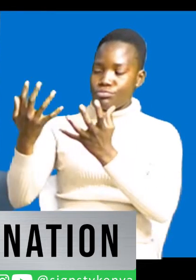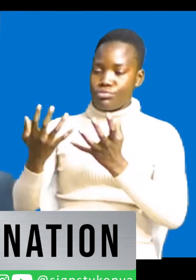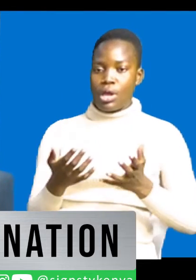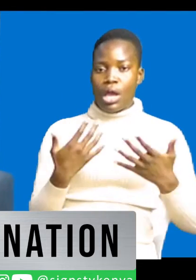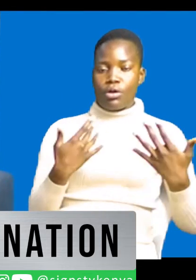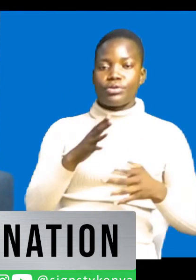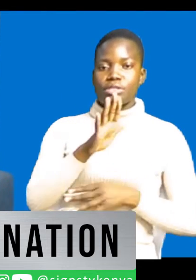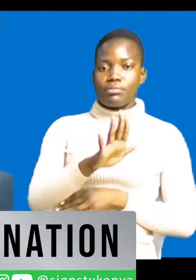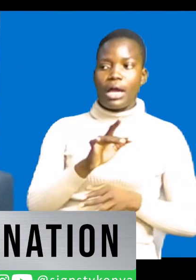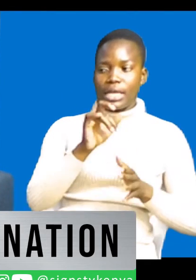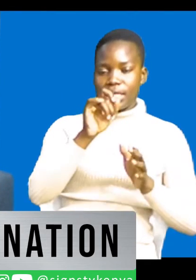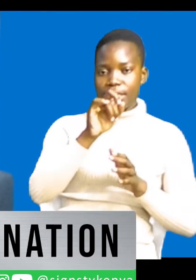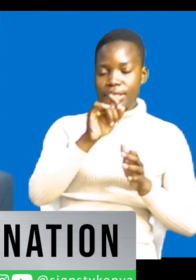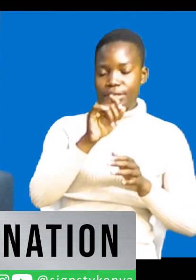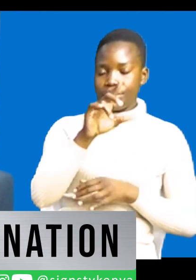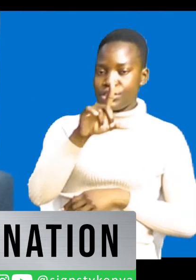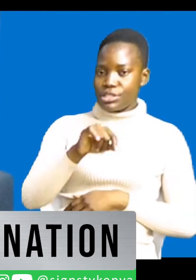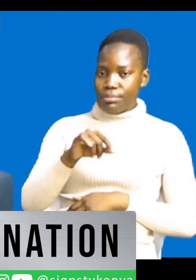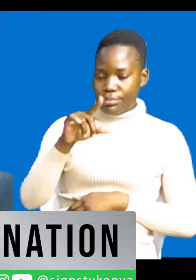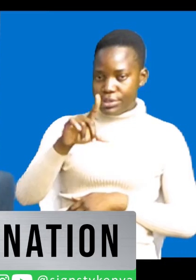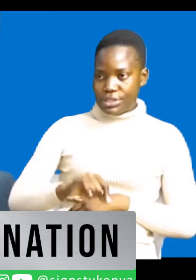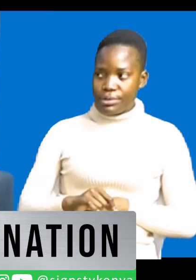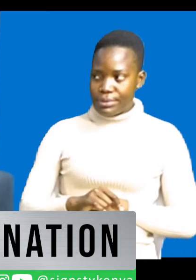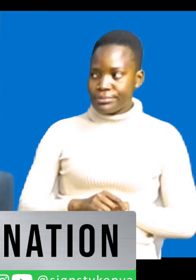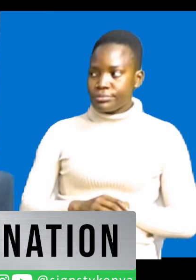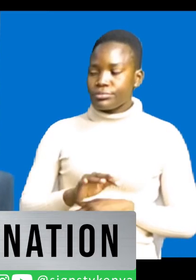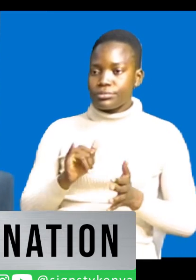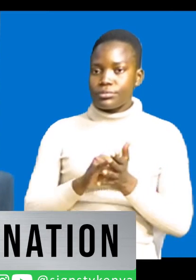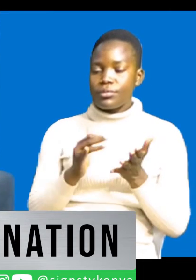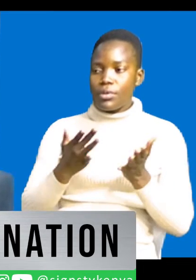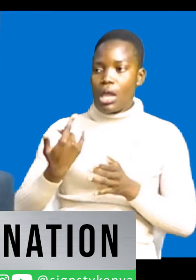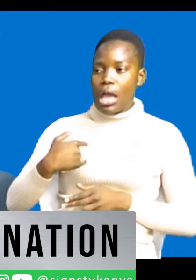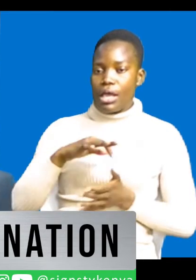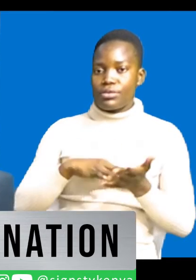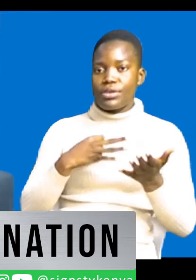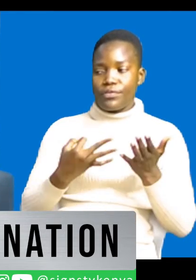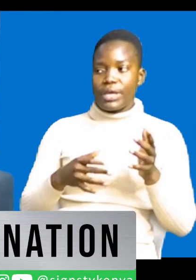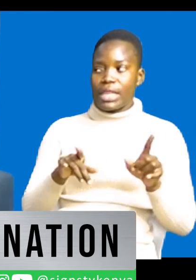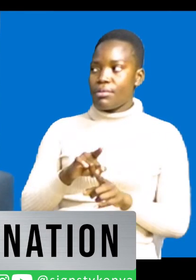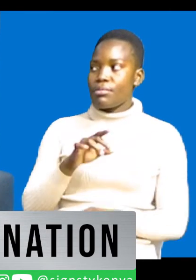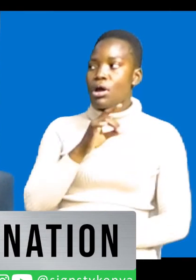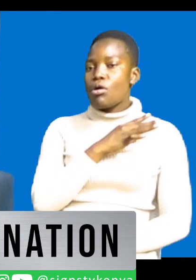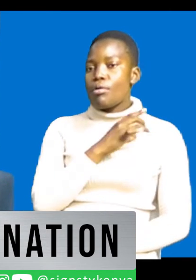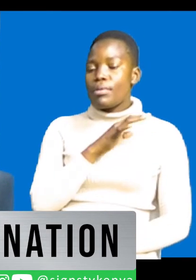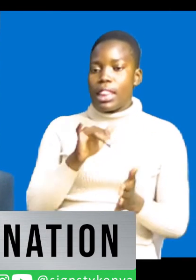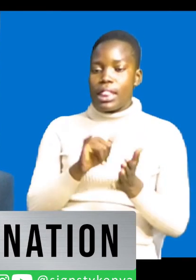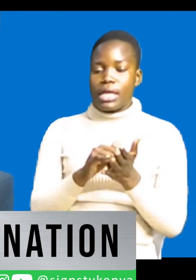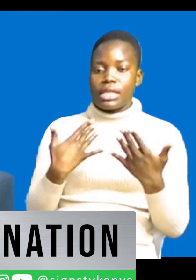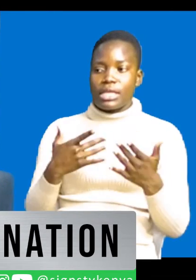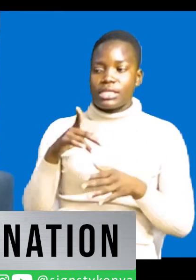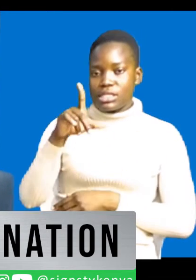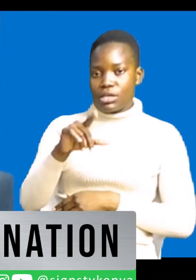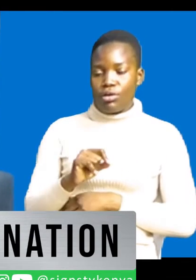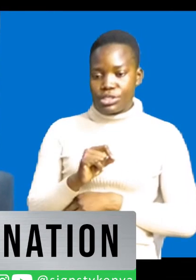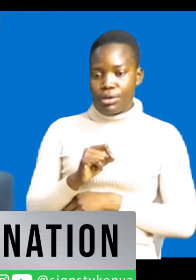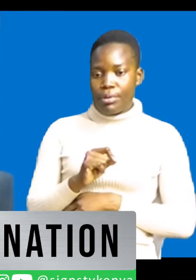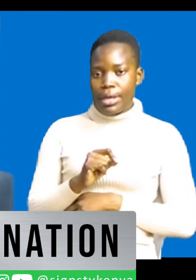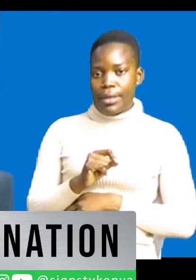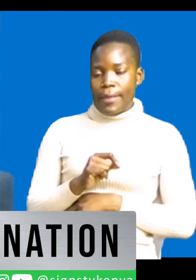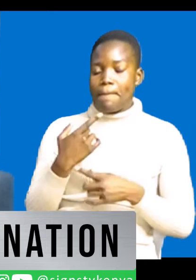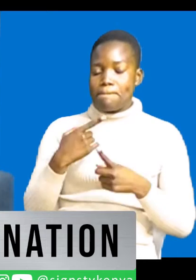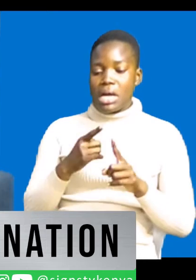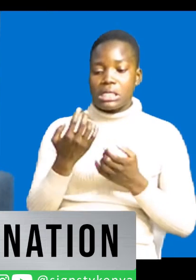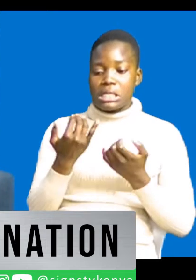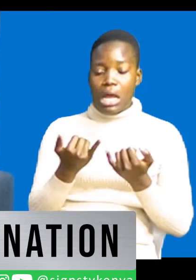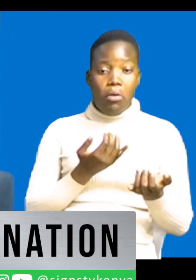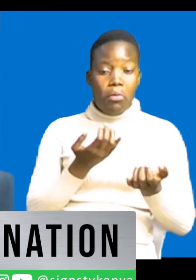are substandard or something. That is where now we fail, and we are complaining that things are cheap and tunachapwa